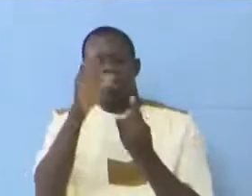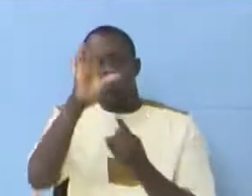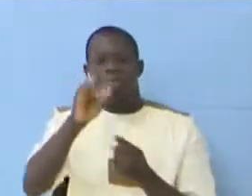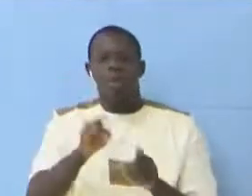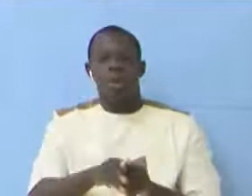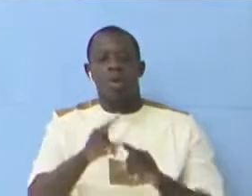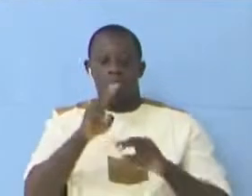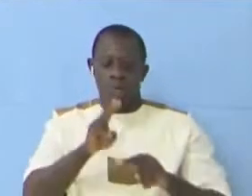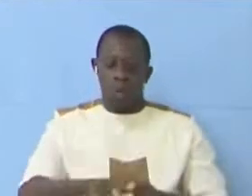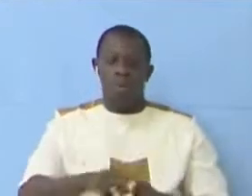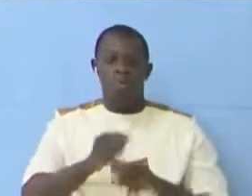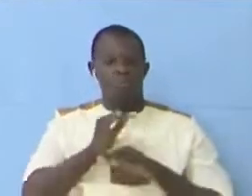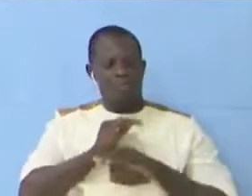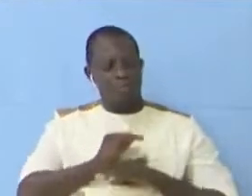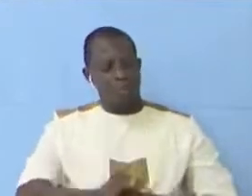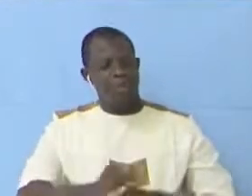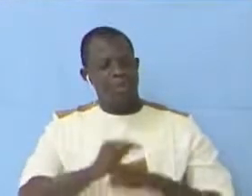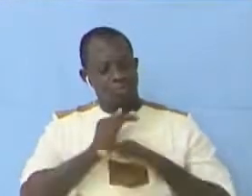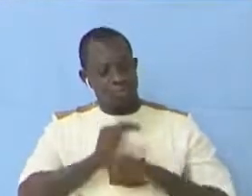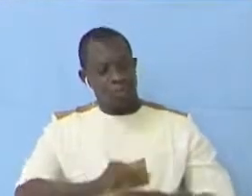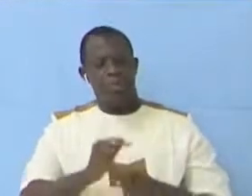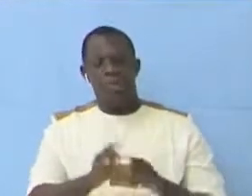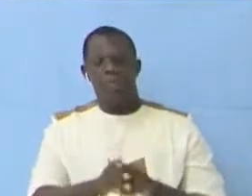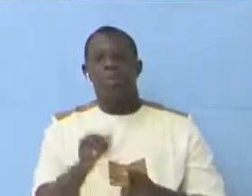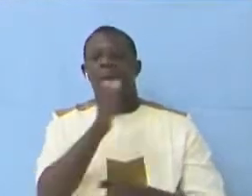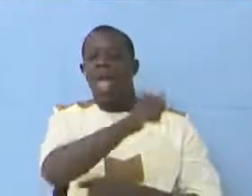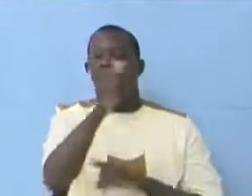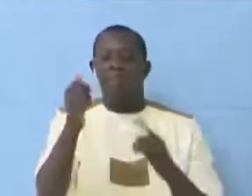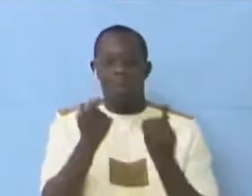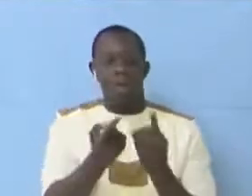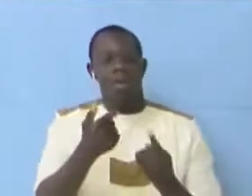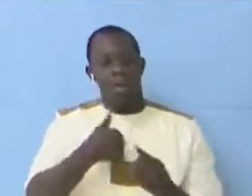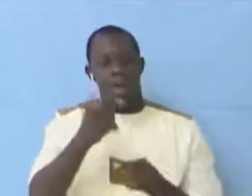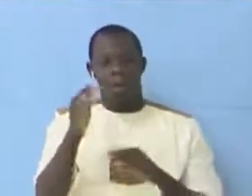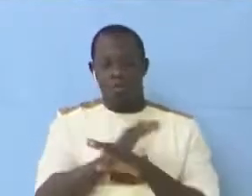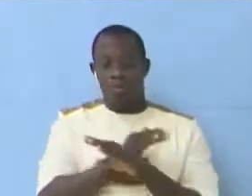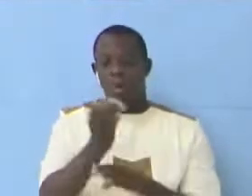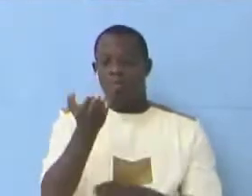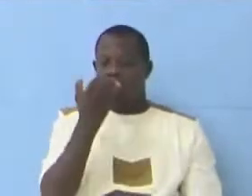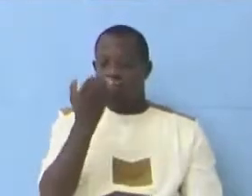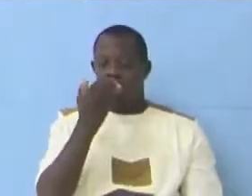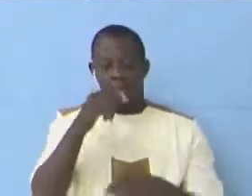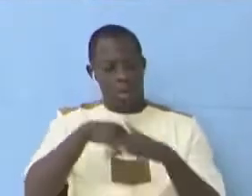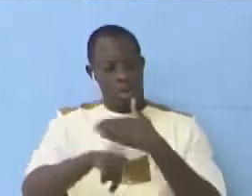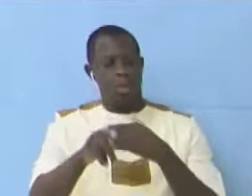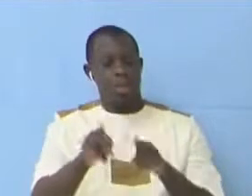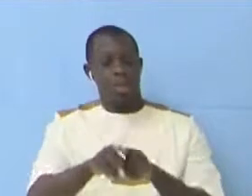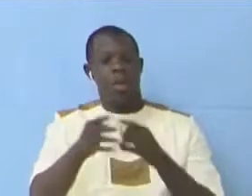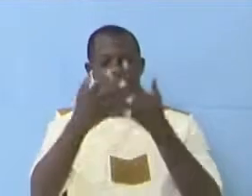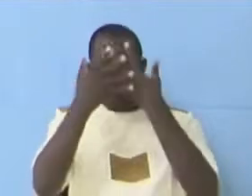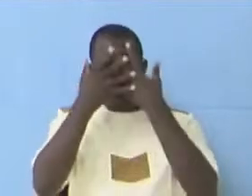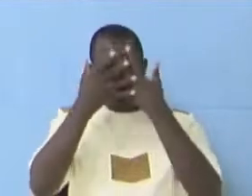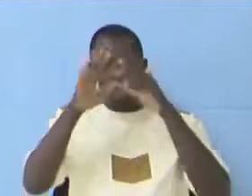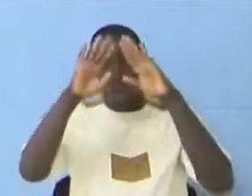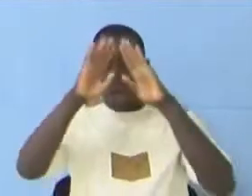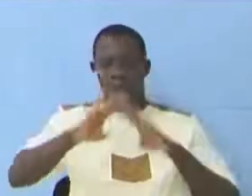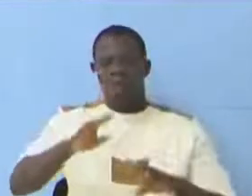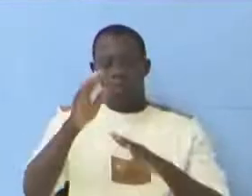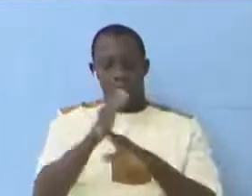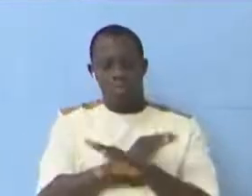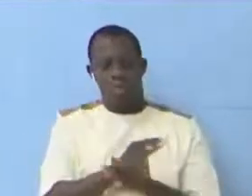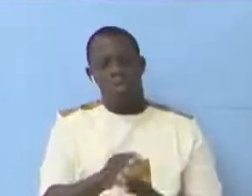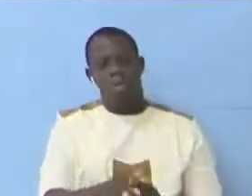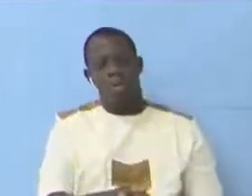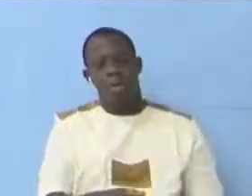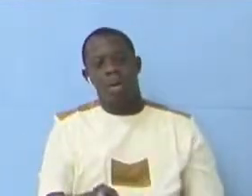di muñ. But they were waited. lépp lu ma daan lekk ci biir kaso bi. All what I was eating in the